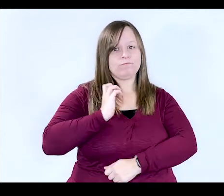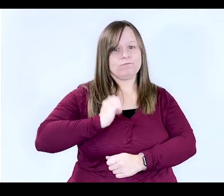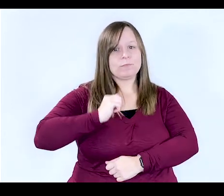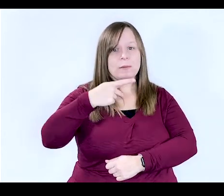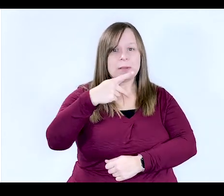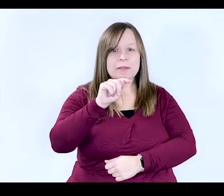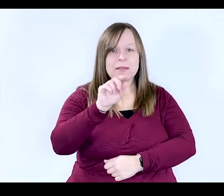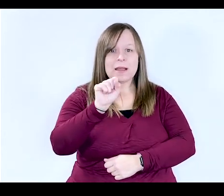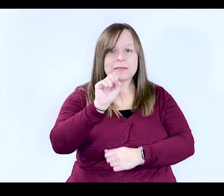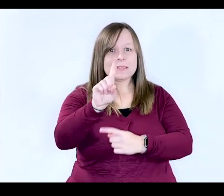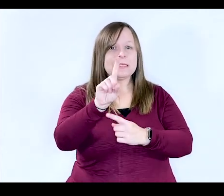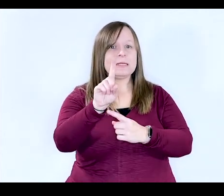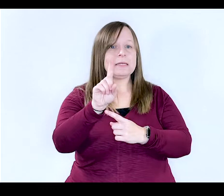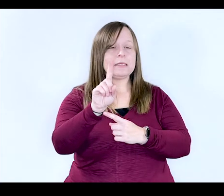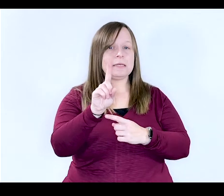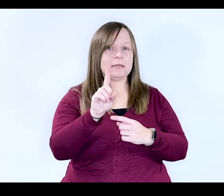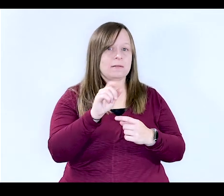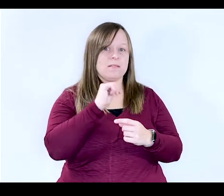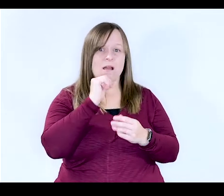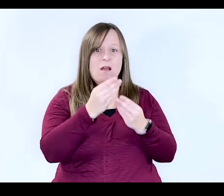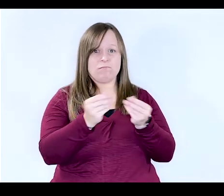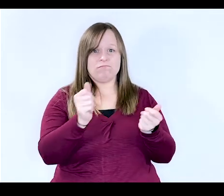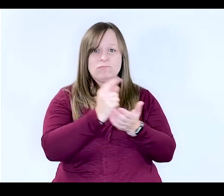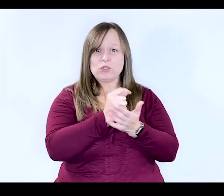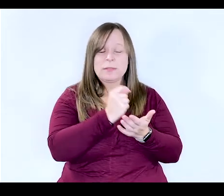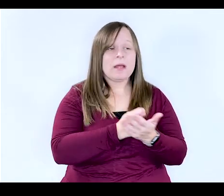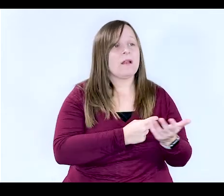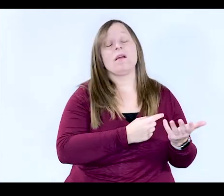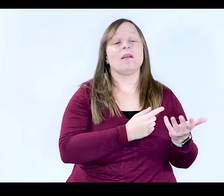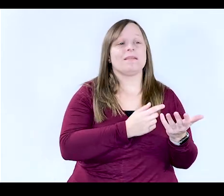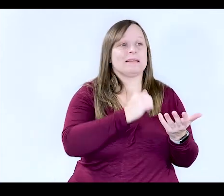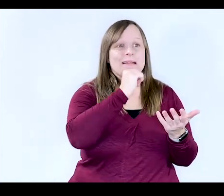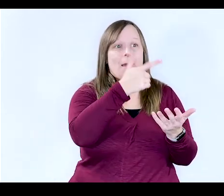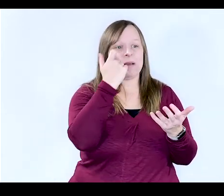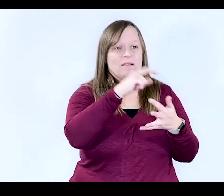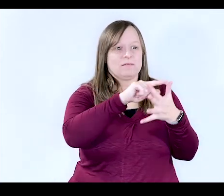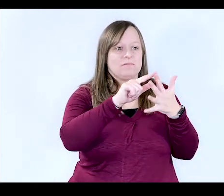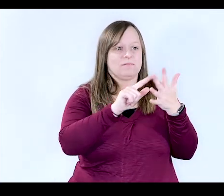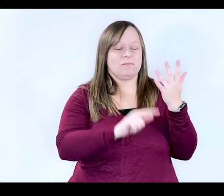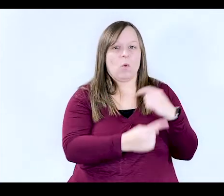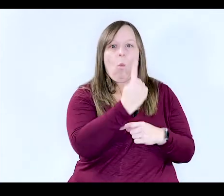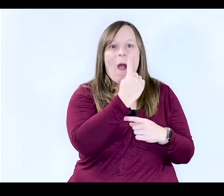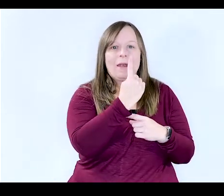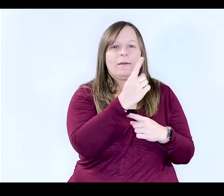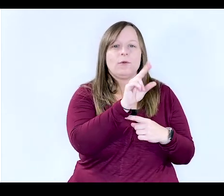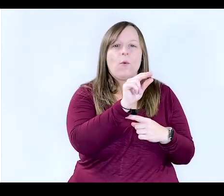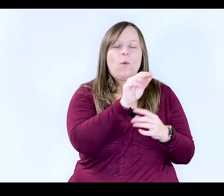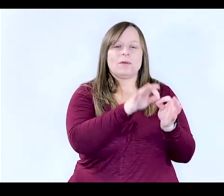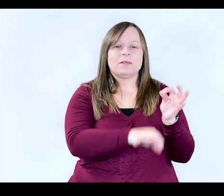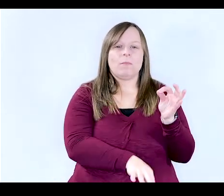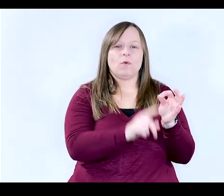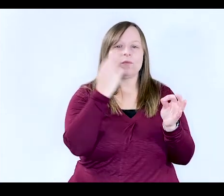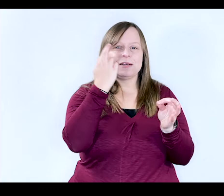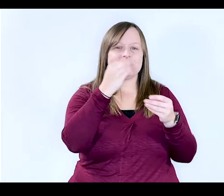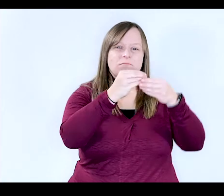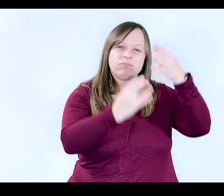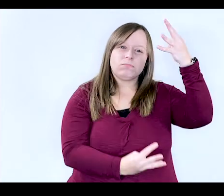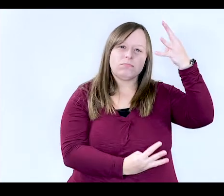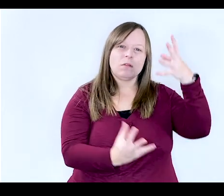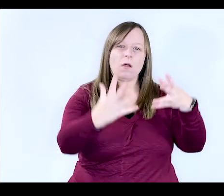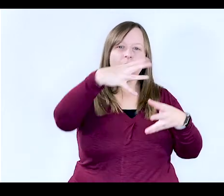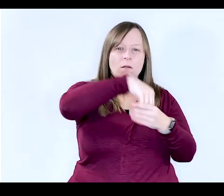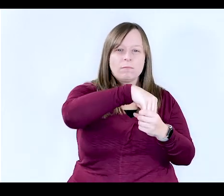veteran with PTSD that had gone untreated. It's not because of any of these one simple